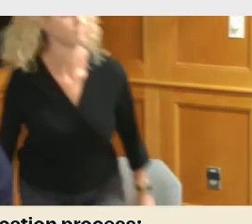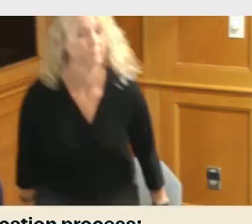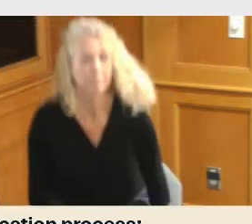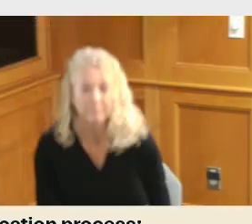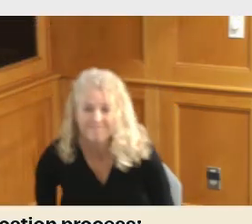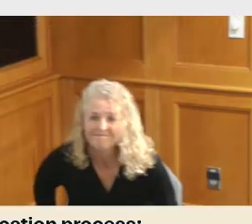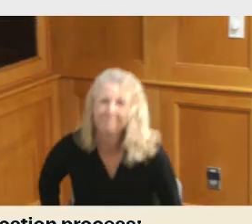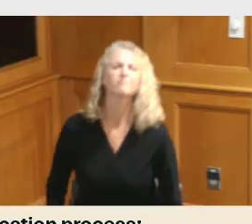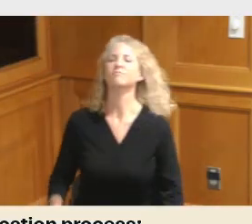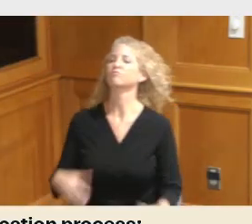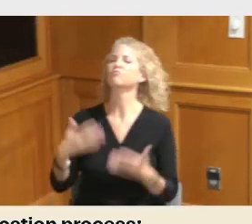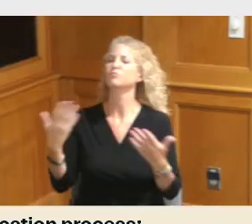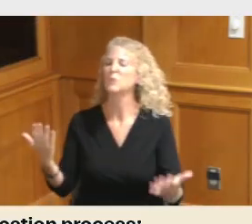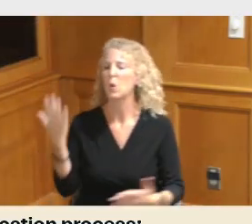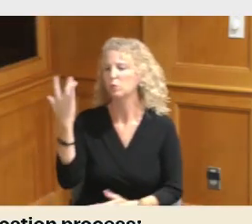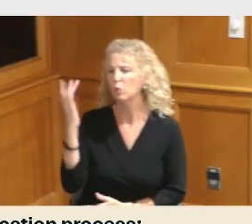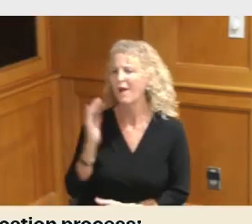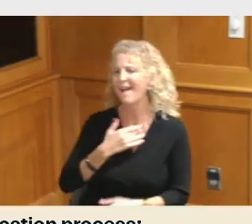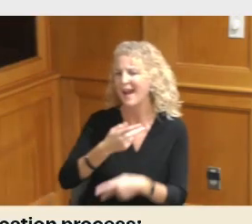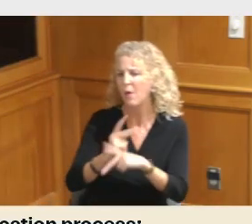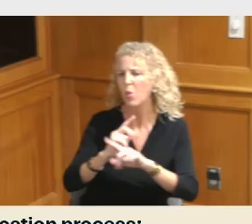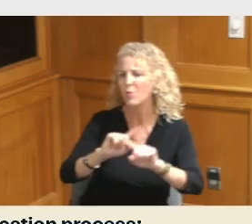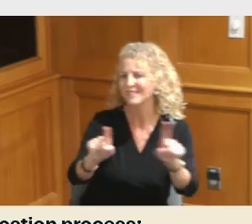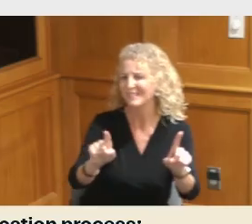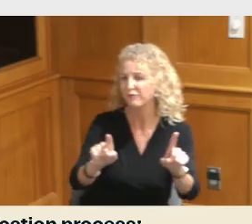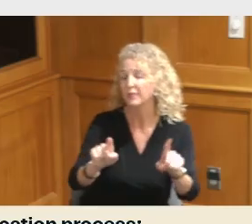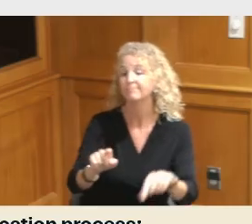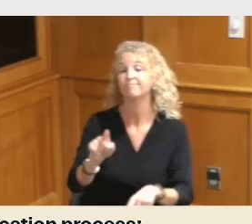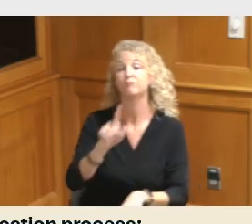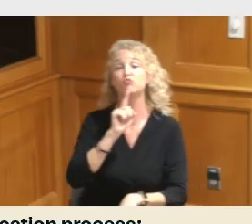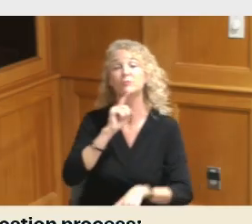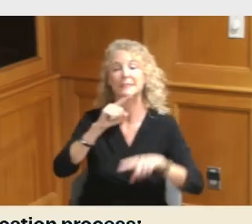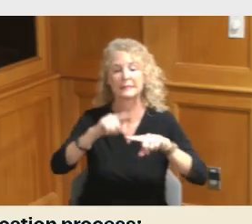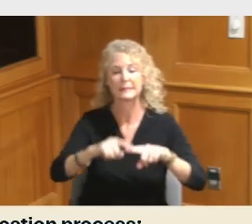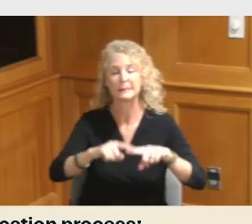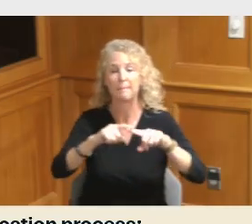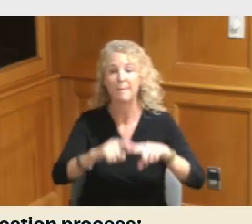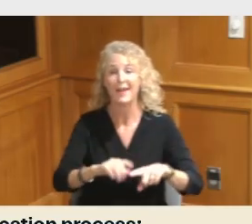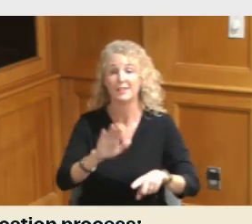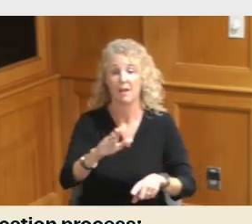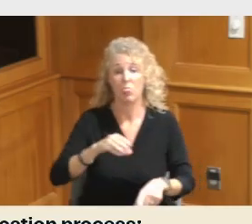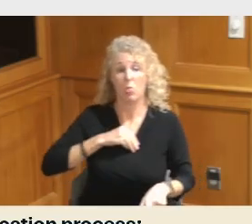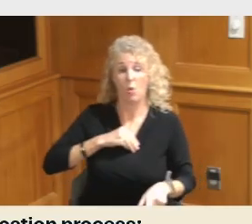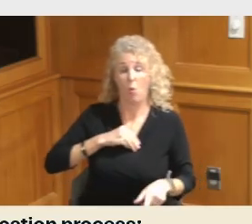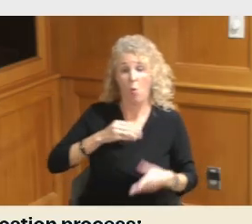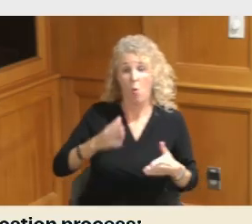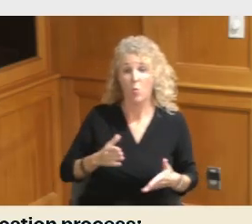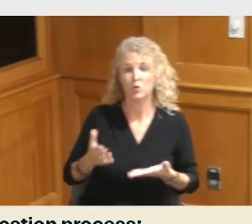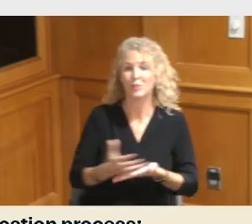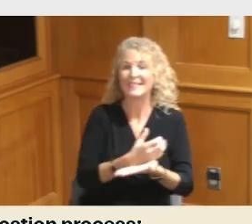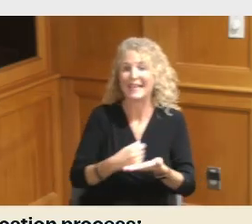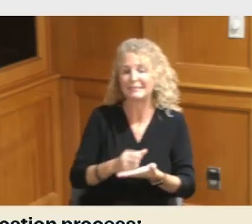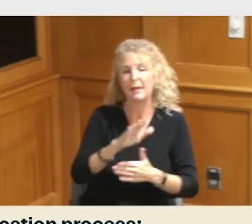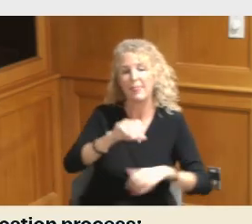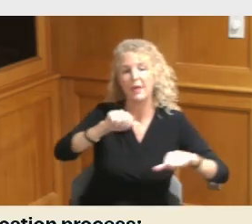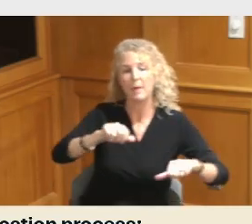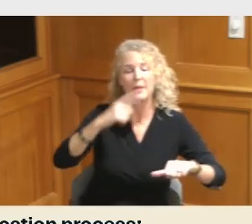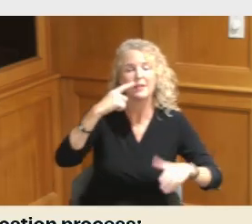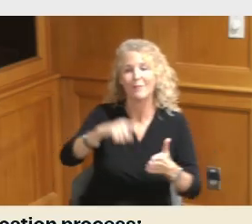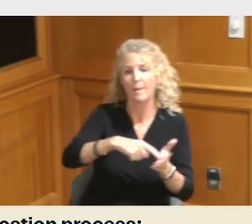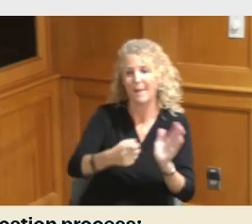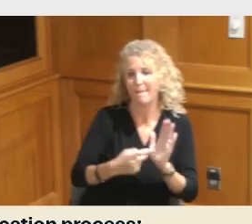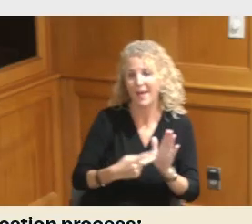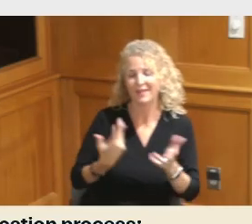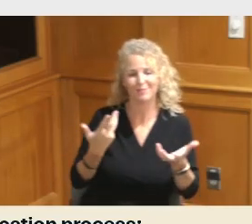able to secure at a bank. First of all, this loan is sized based on the homeowner's income and their ability to repay. We absolutely do not want us